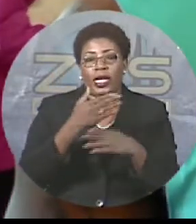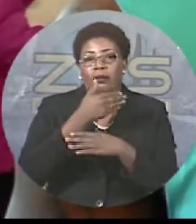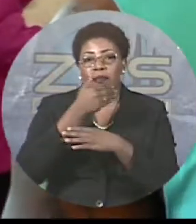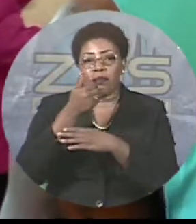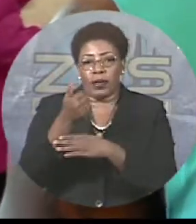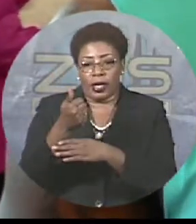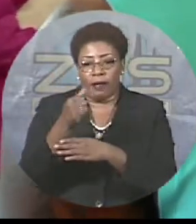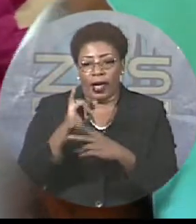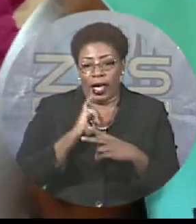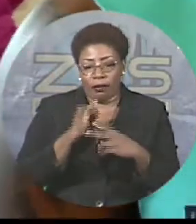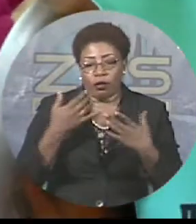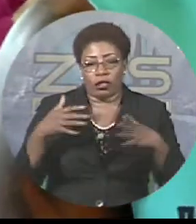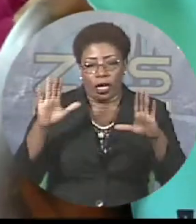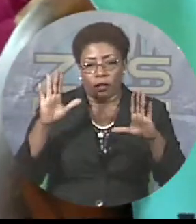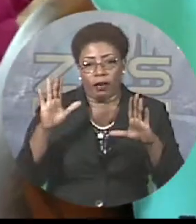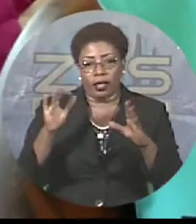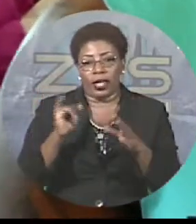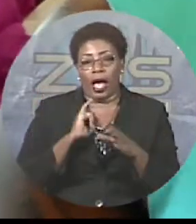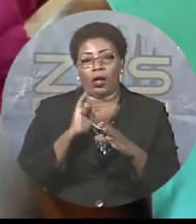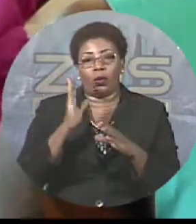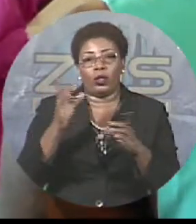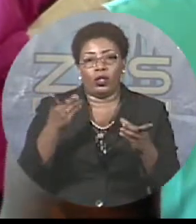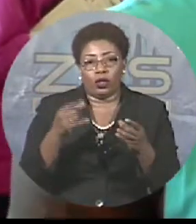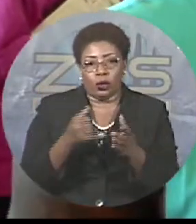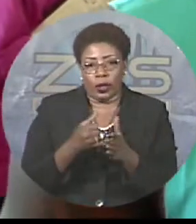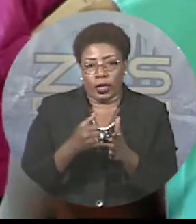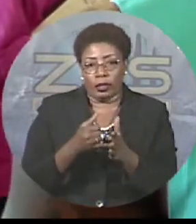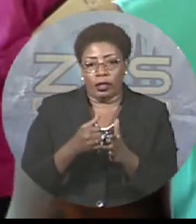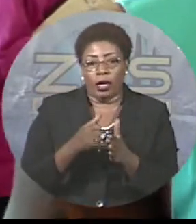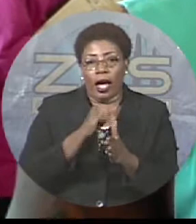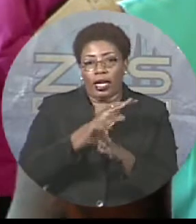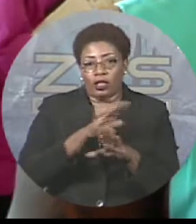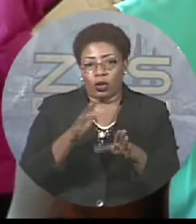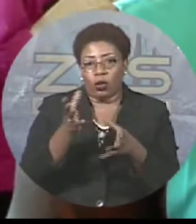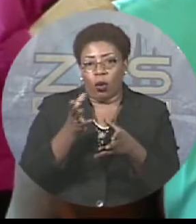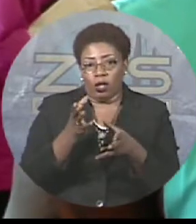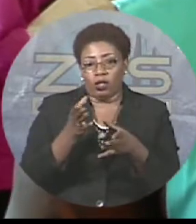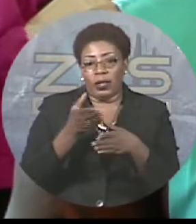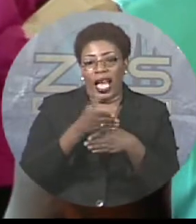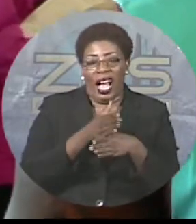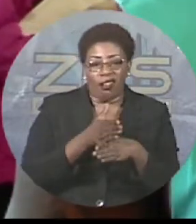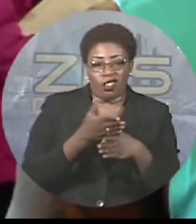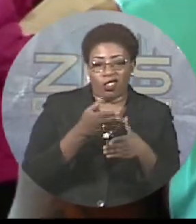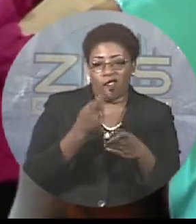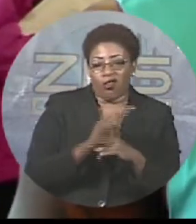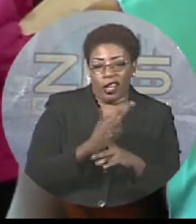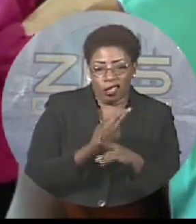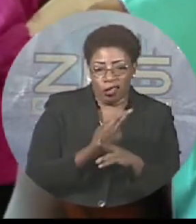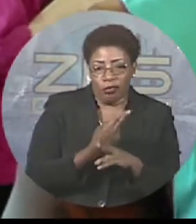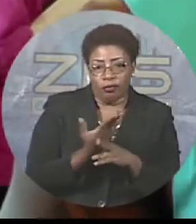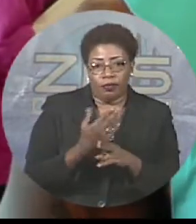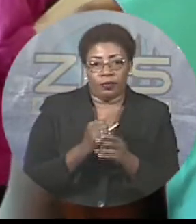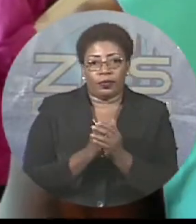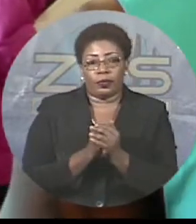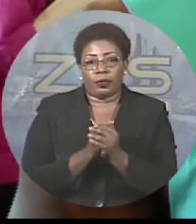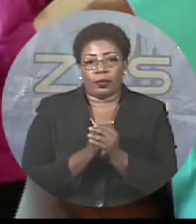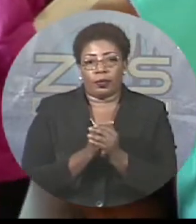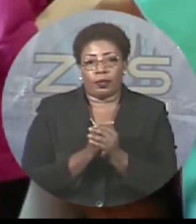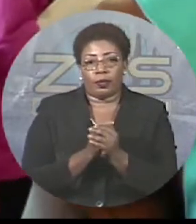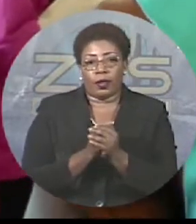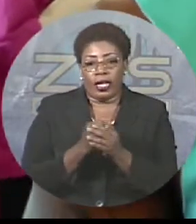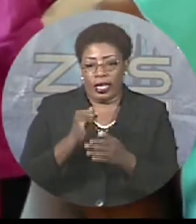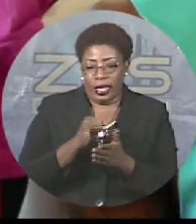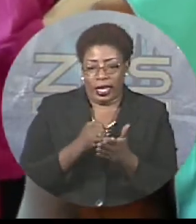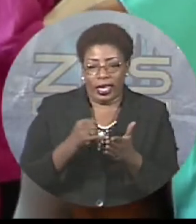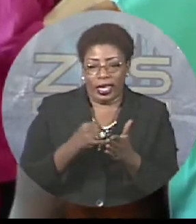the sacrifices, do it. Now I wanna do that. I don't wanna be, average. I don't wanna be, just another number, so. Like I say, it's